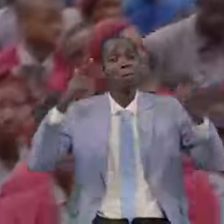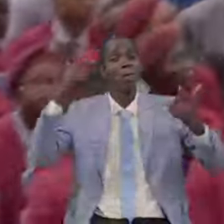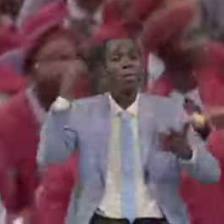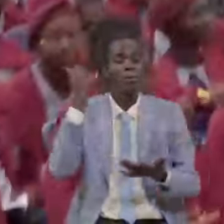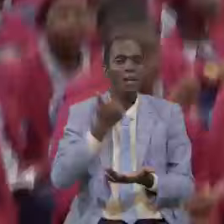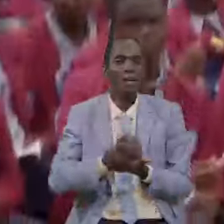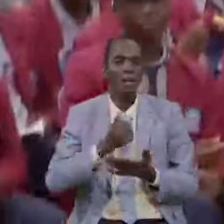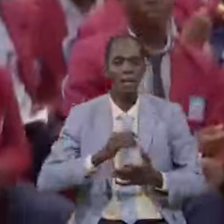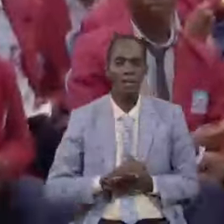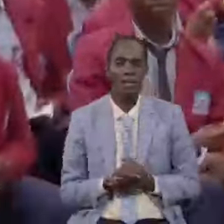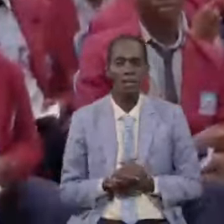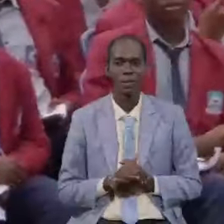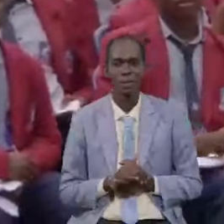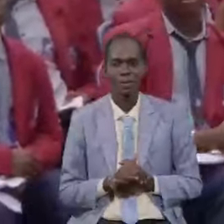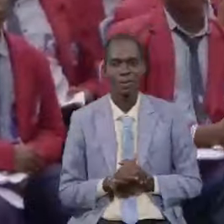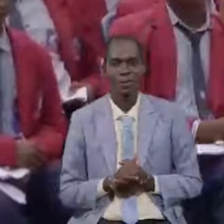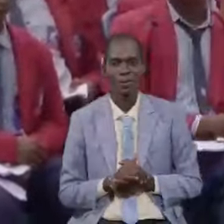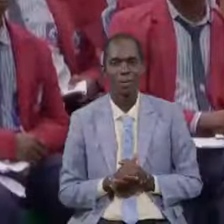You know, when you say amen